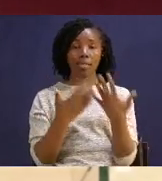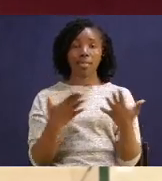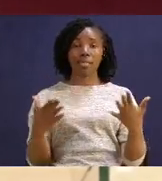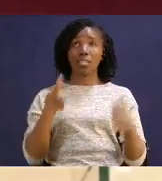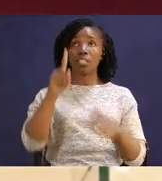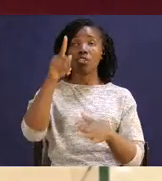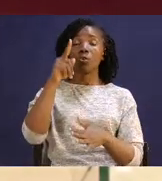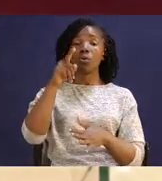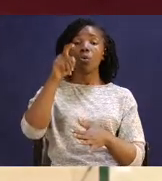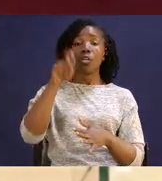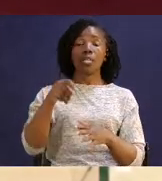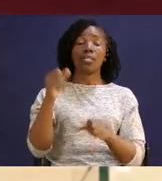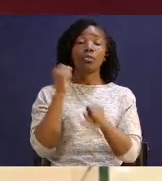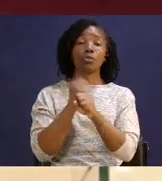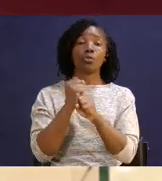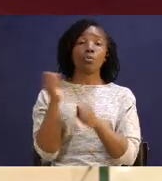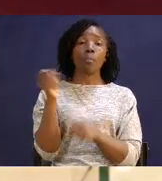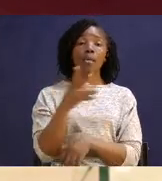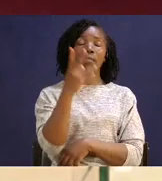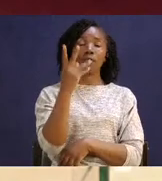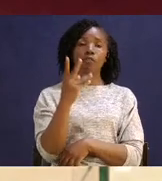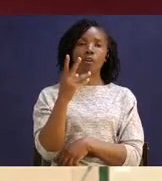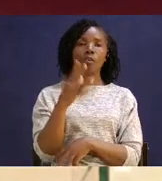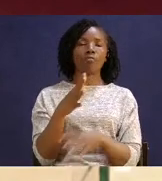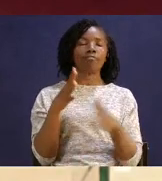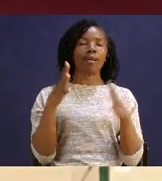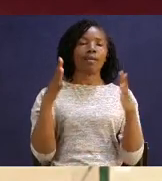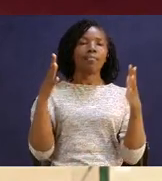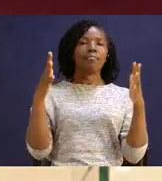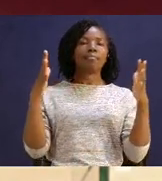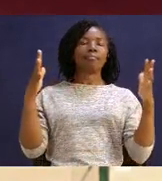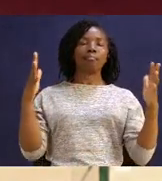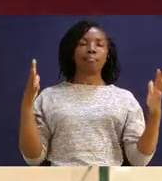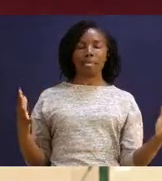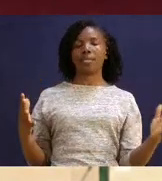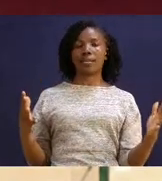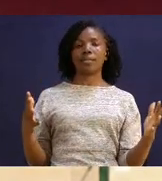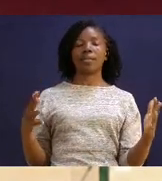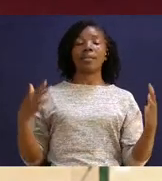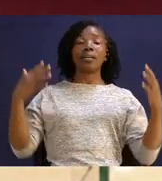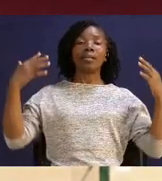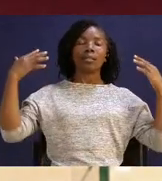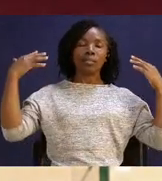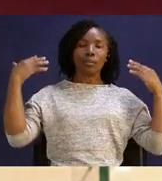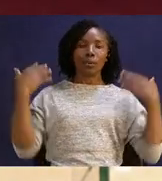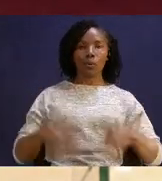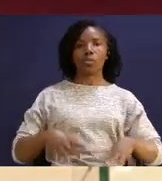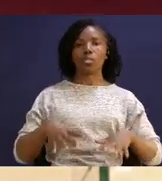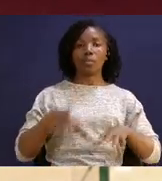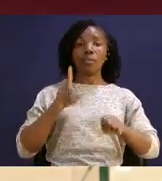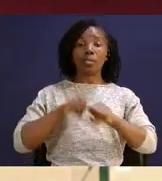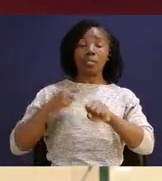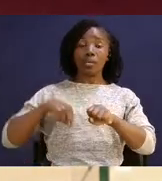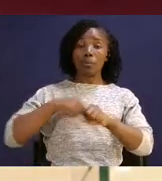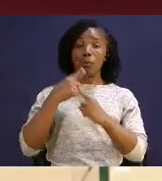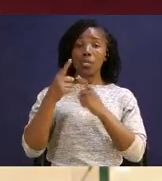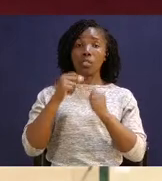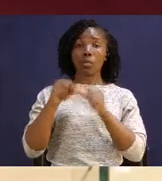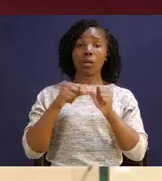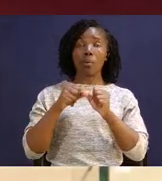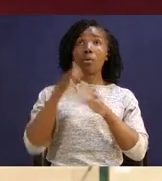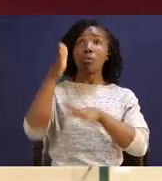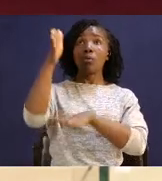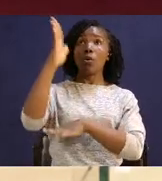in the month of April are big, are awesome. When we talk of the abundance of